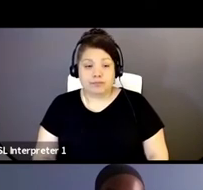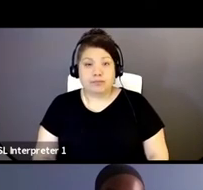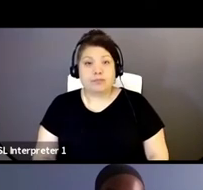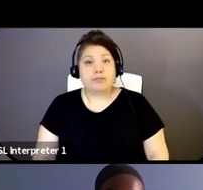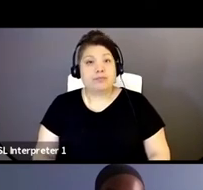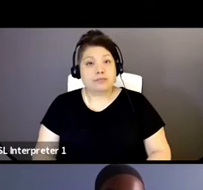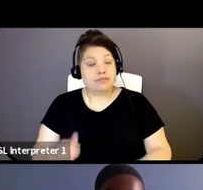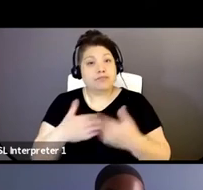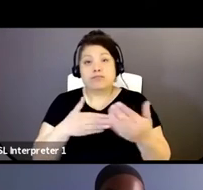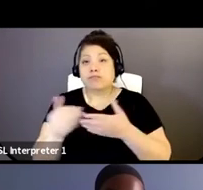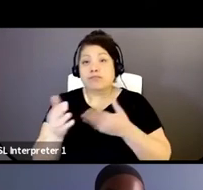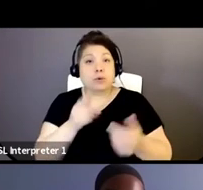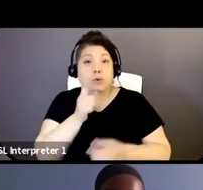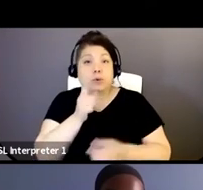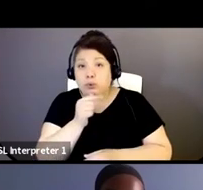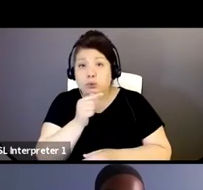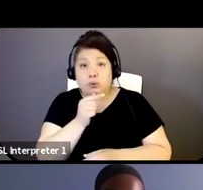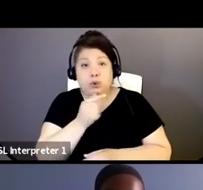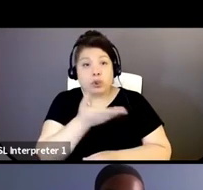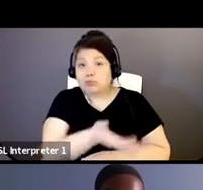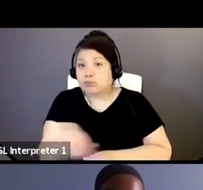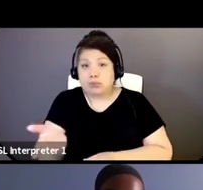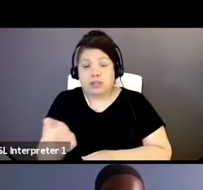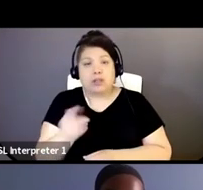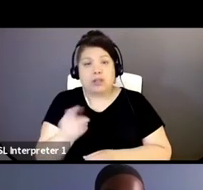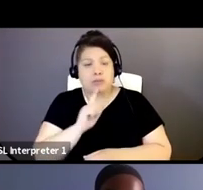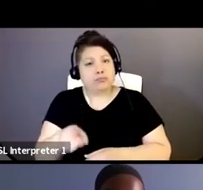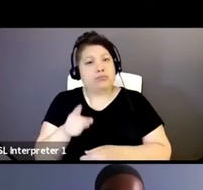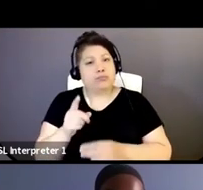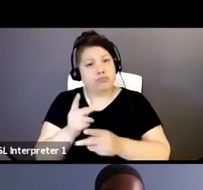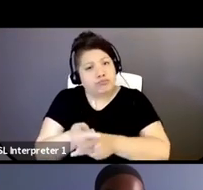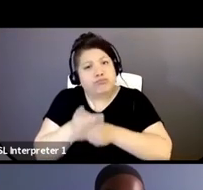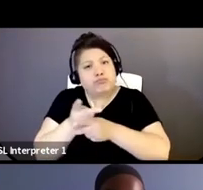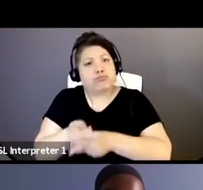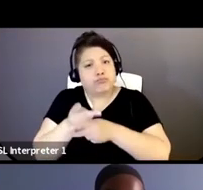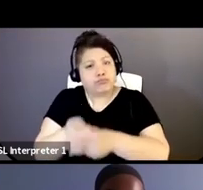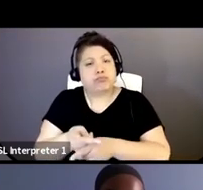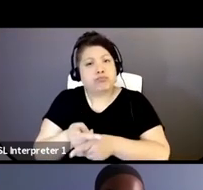deserves to be loved and cared for, even when they do really